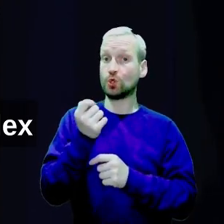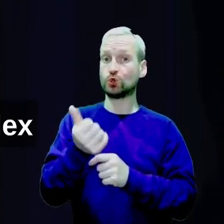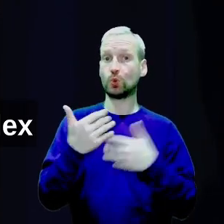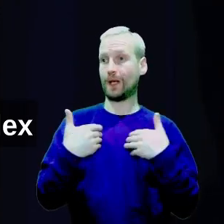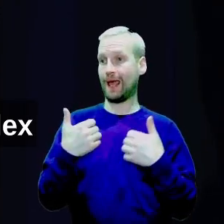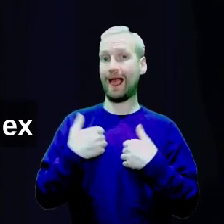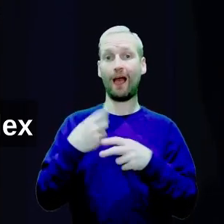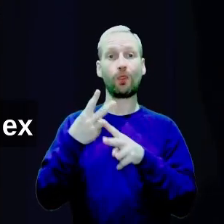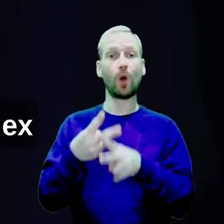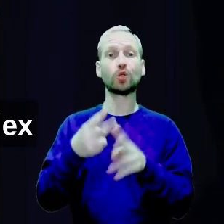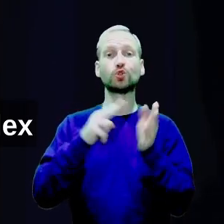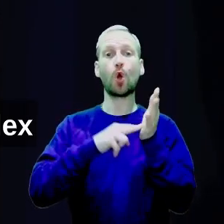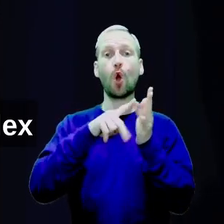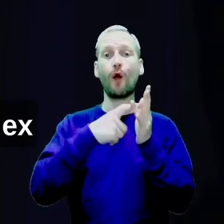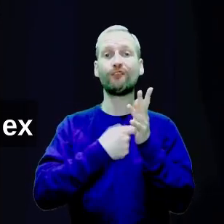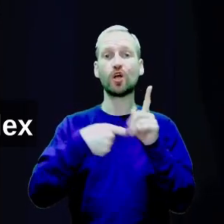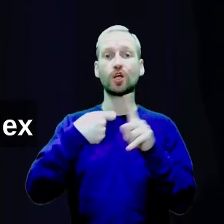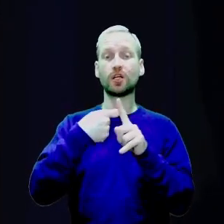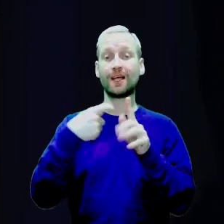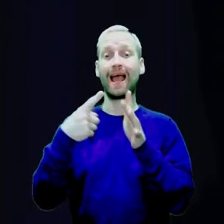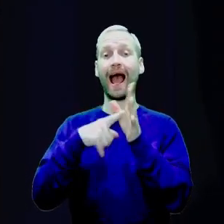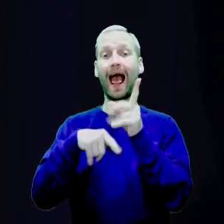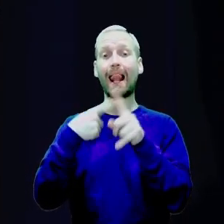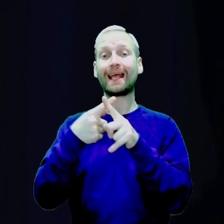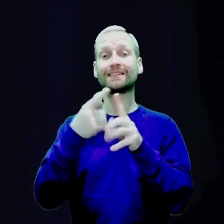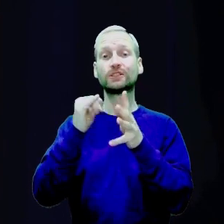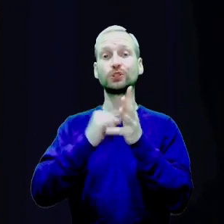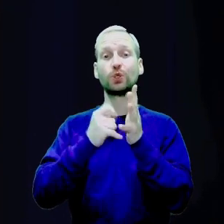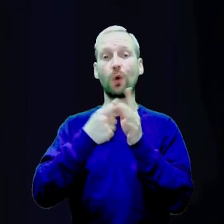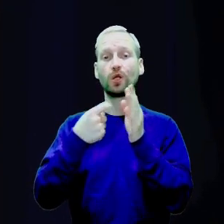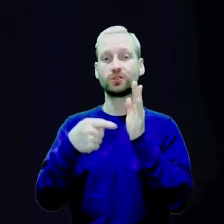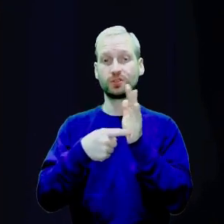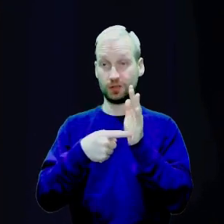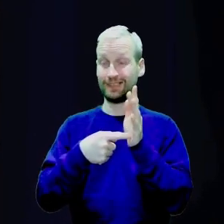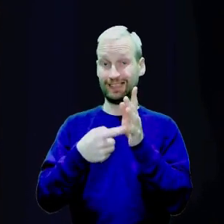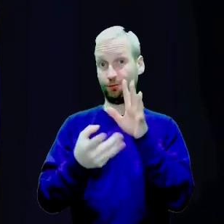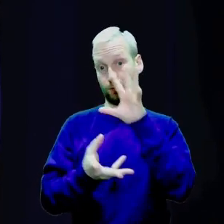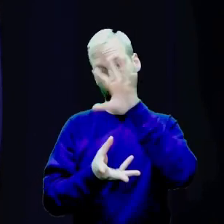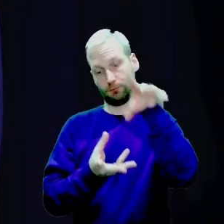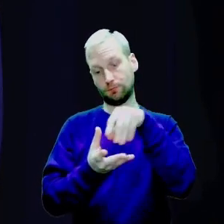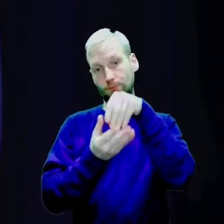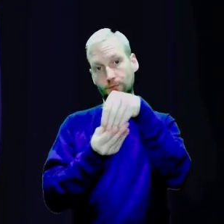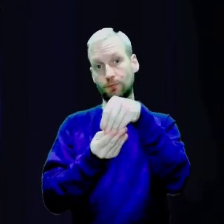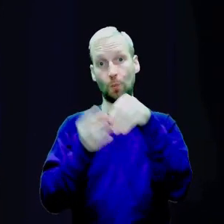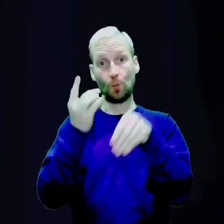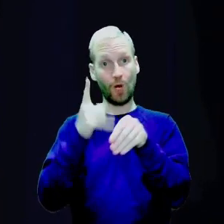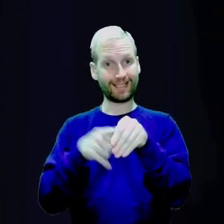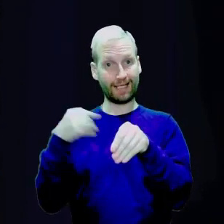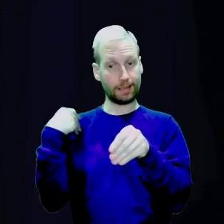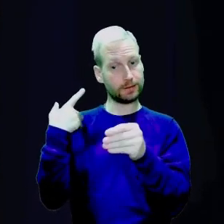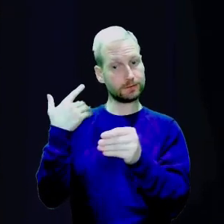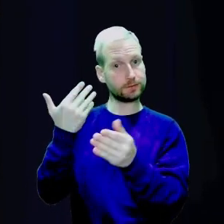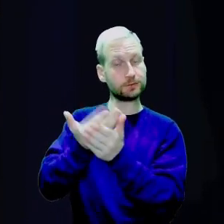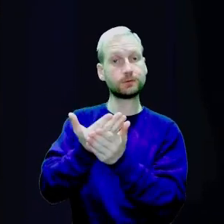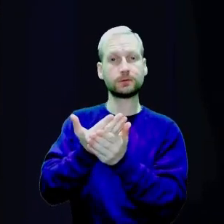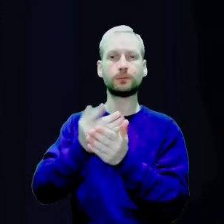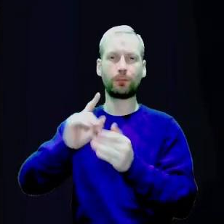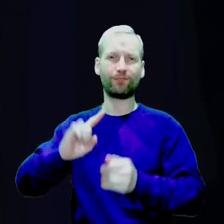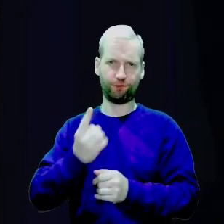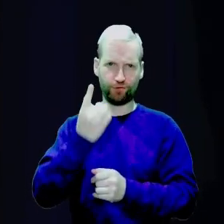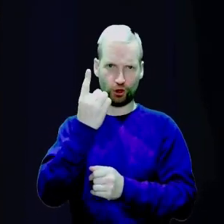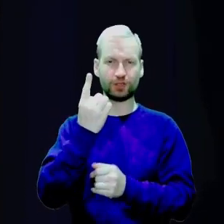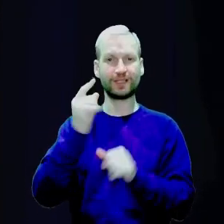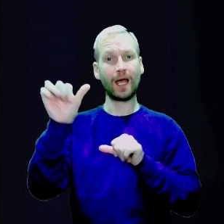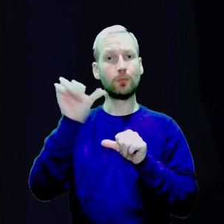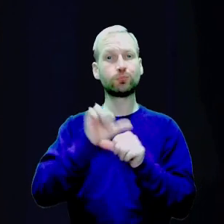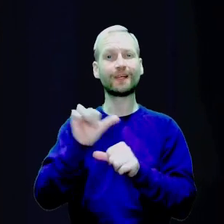Healthwatch Norfolk's Chief Executive, Alex Stewart, will give you an insight into our work over the last 12 months. But first, a